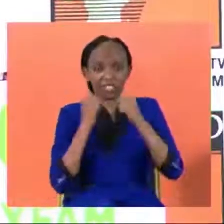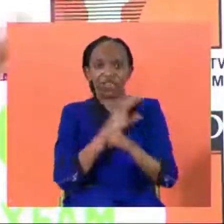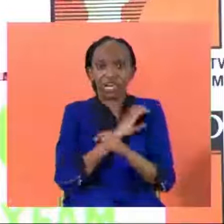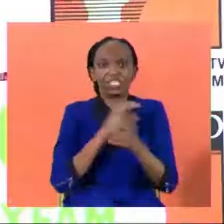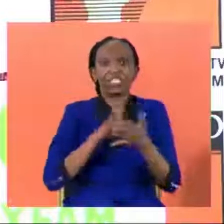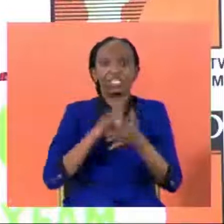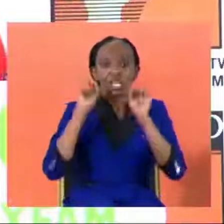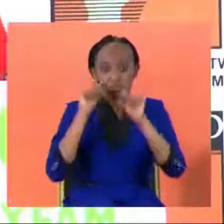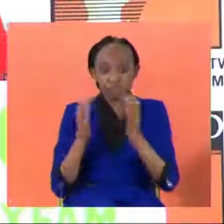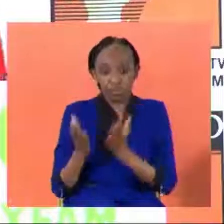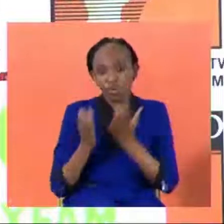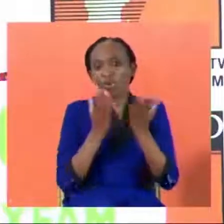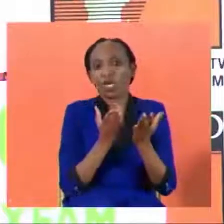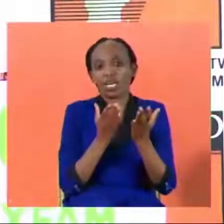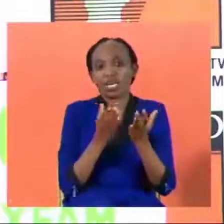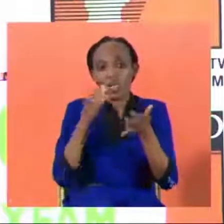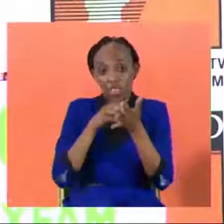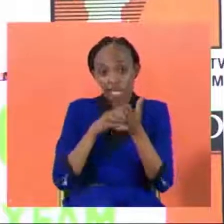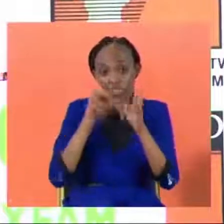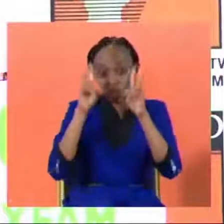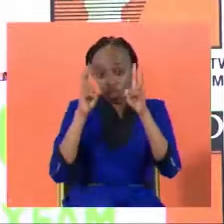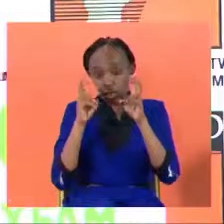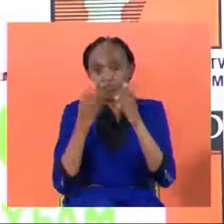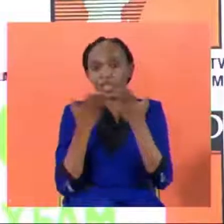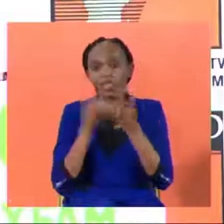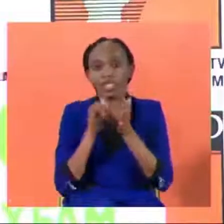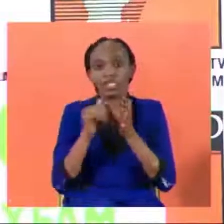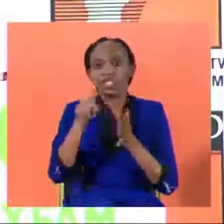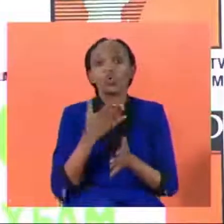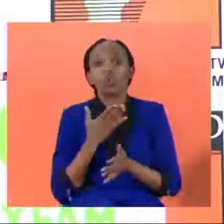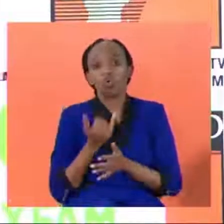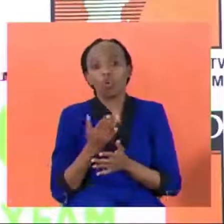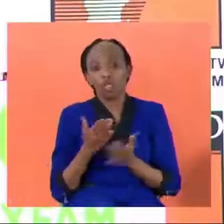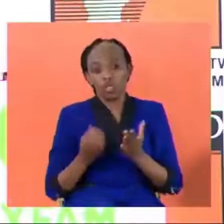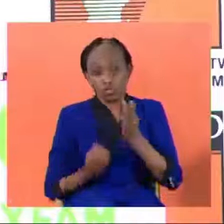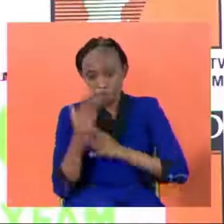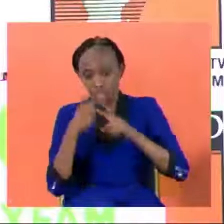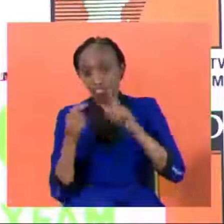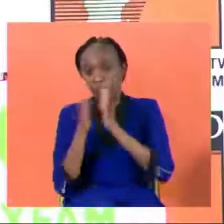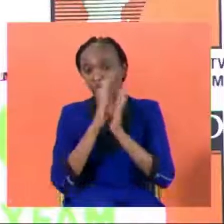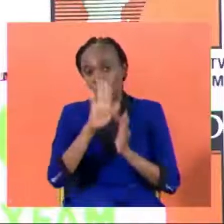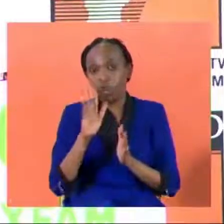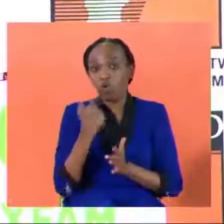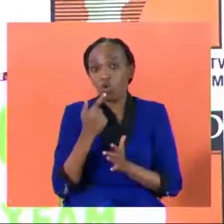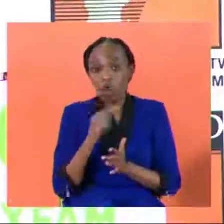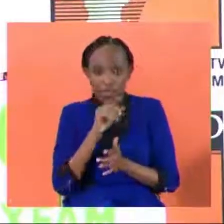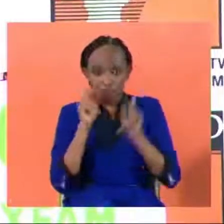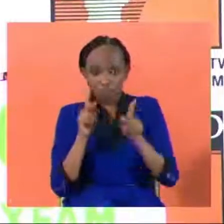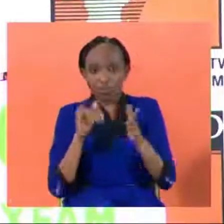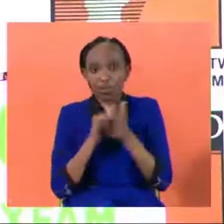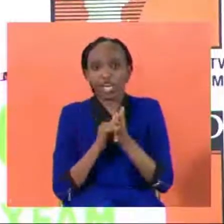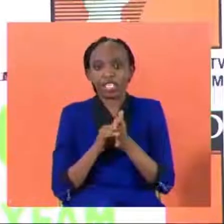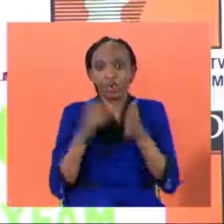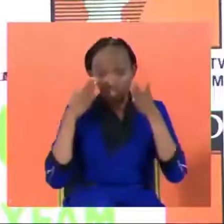can carry the issue, the topics, the things that you want to bring out of your story. So who are the people that you're going